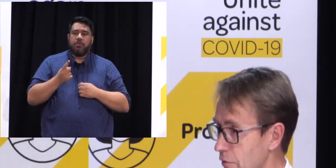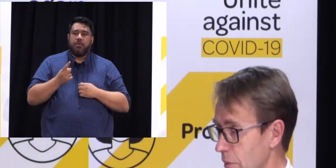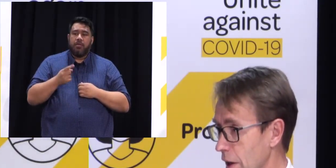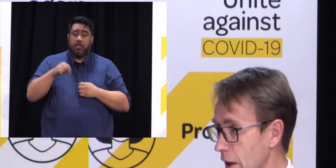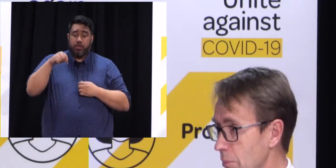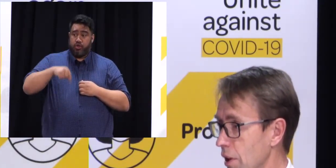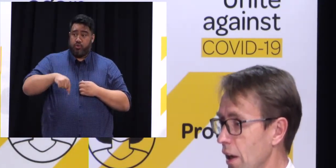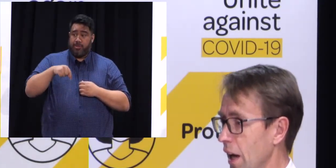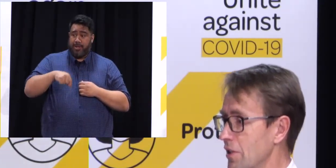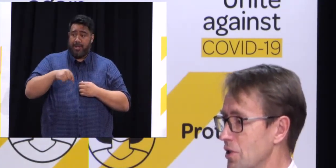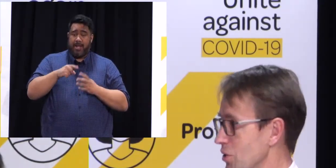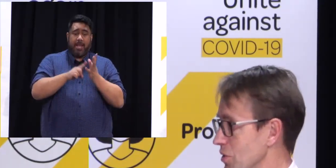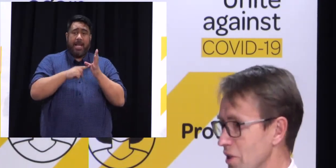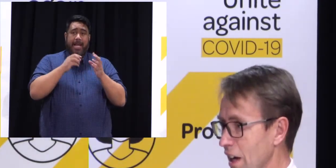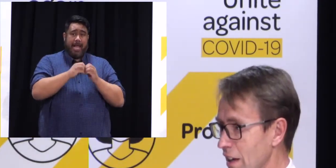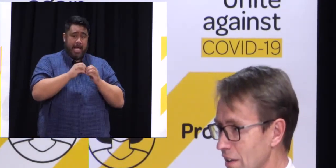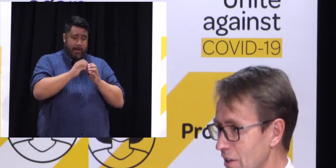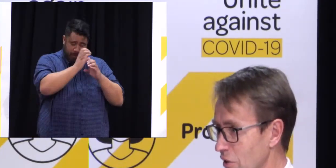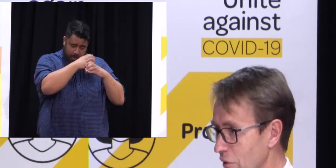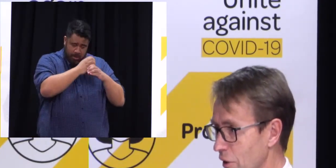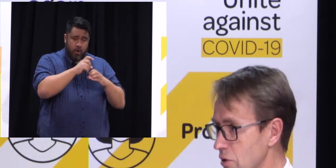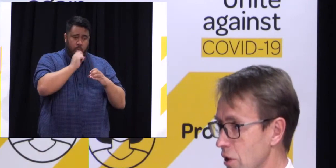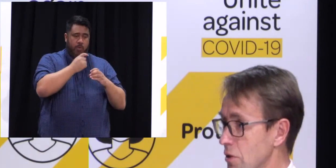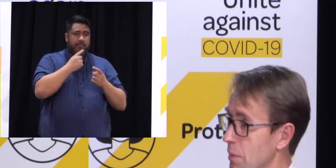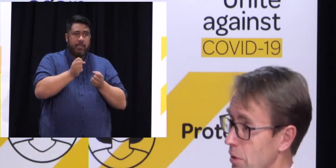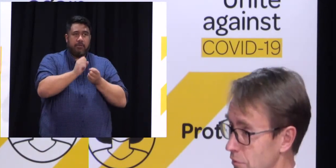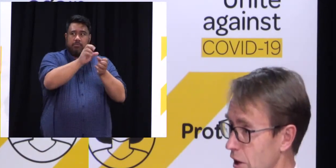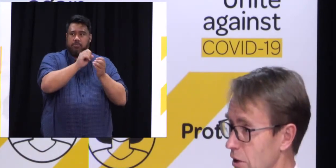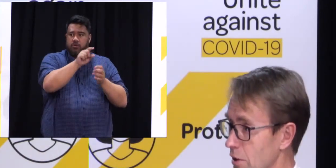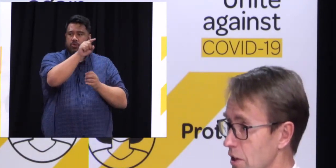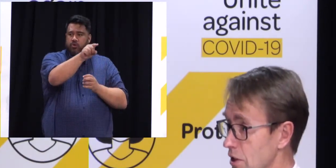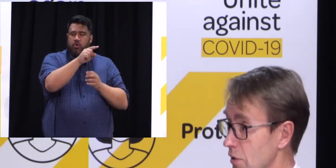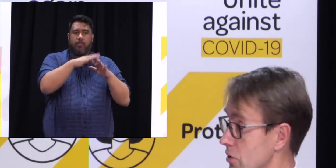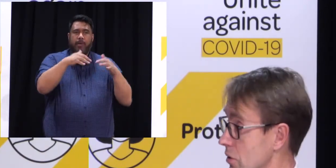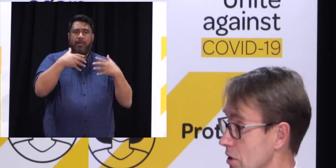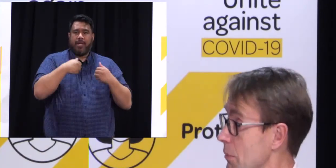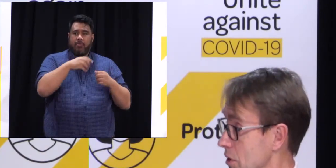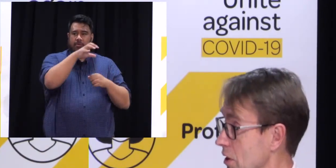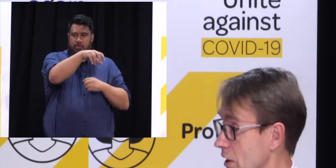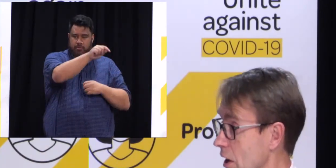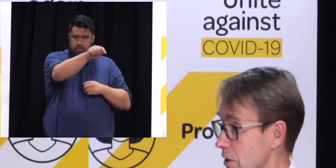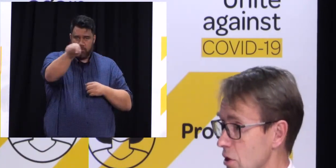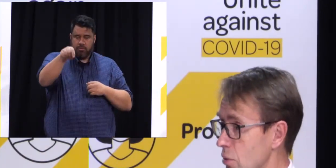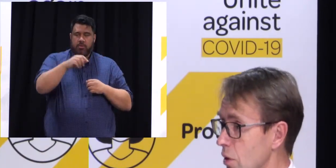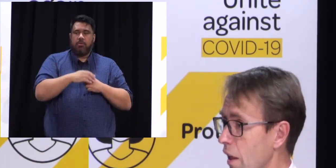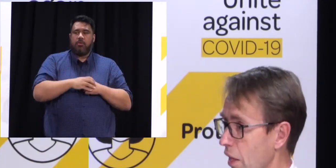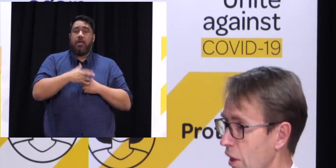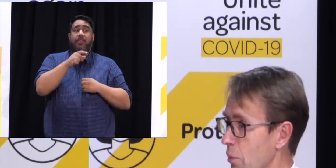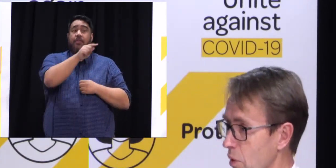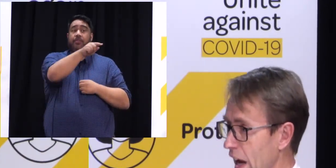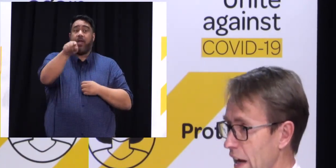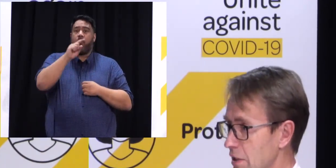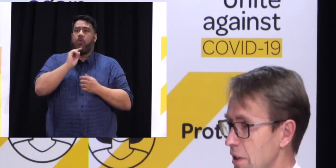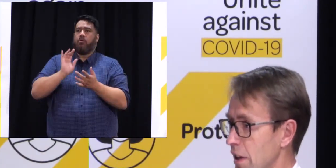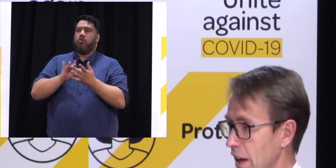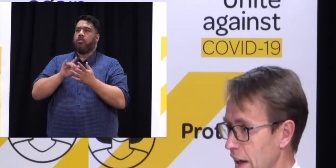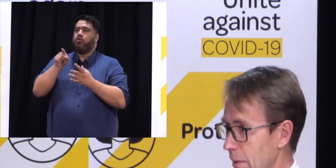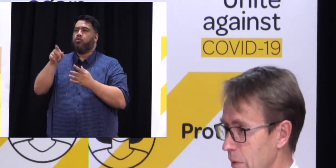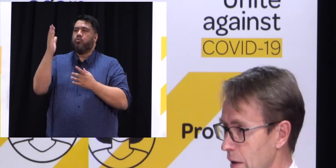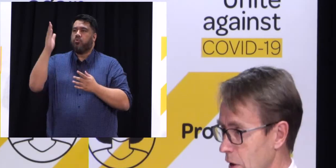the day from the labs, and as soon as they get on the phone to those people and find locations of interest, particularly like a school, they will